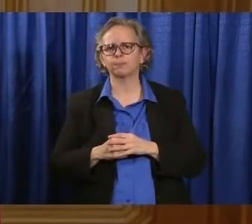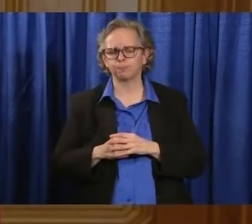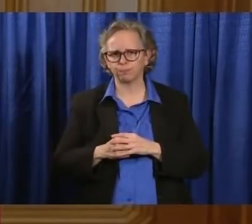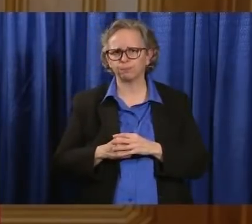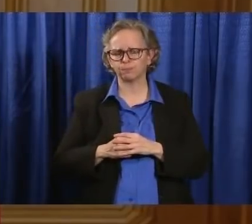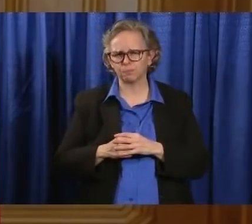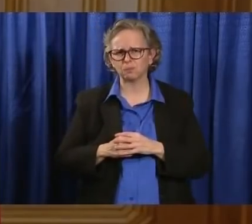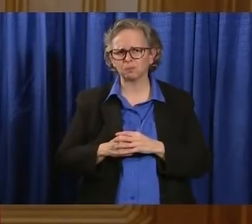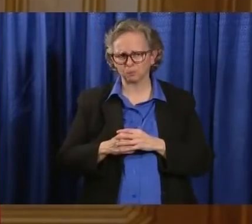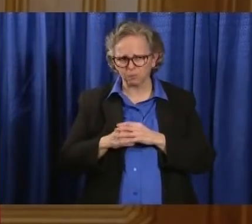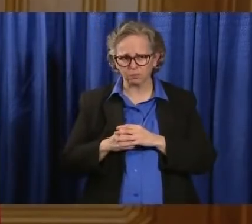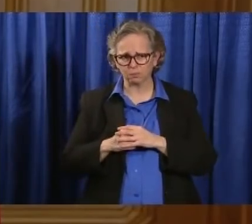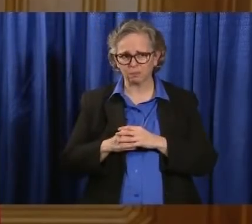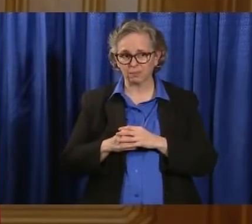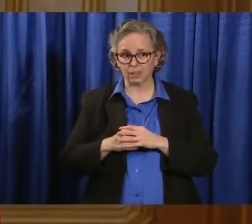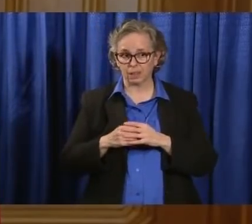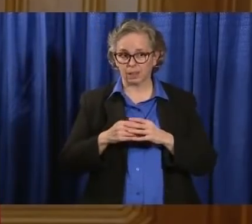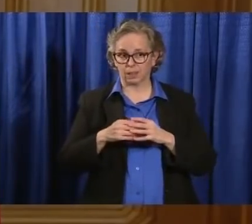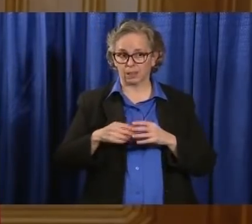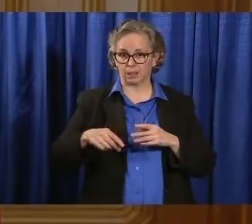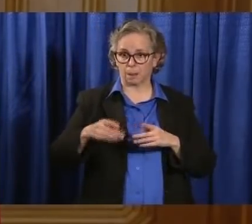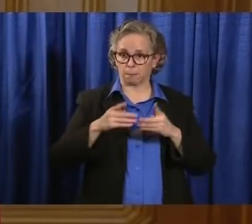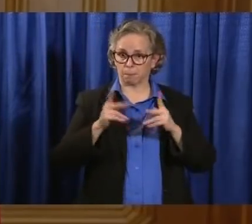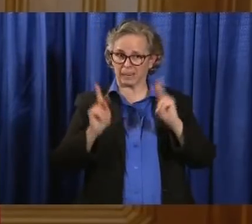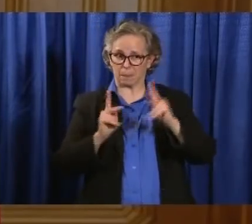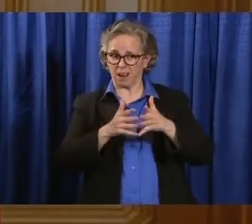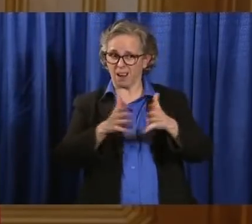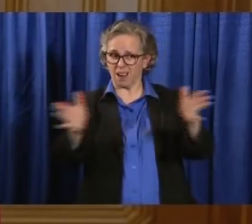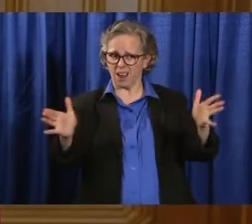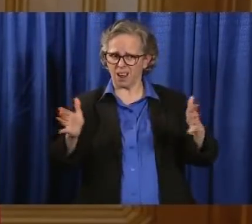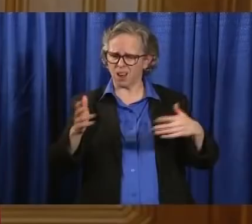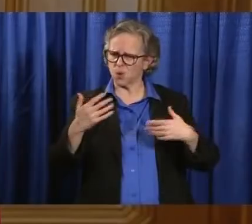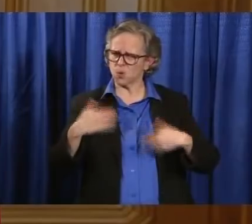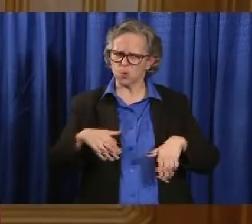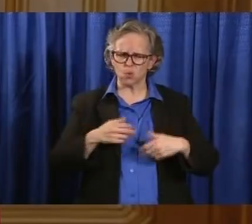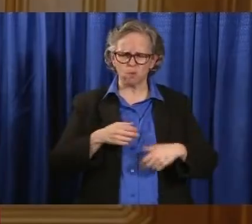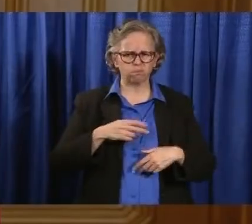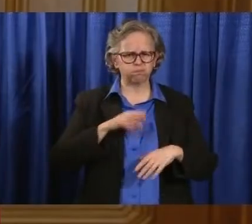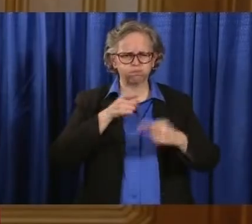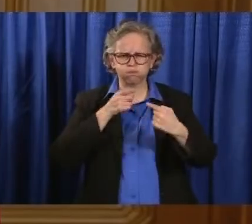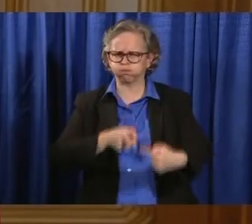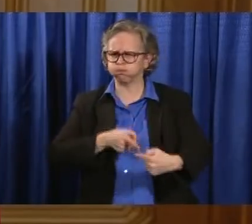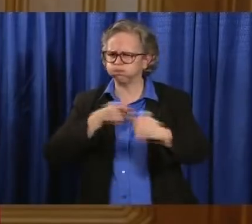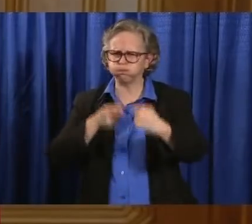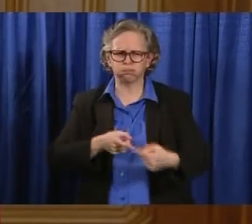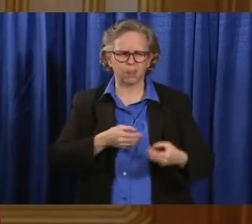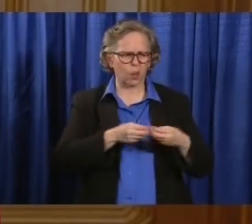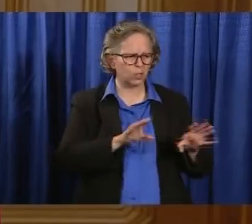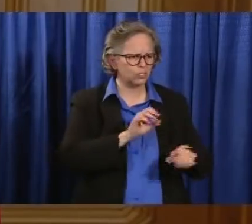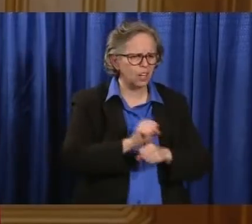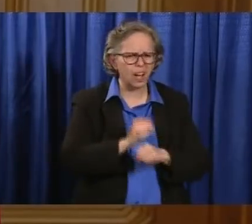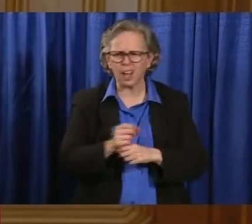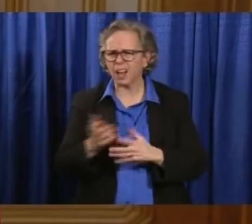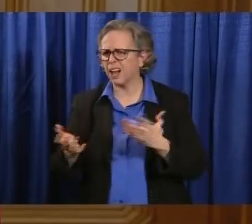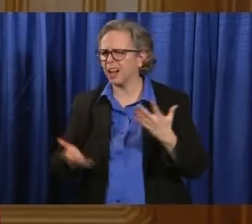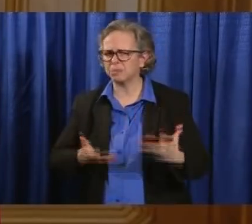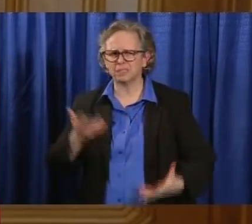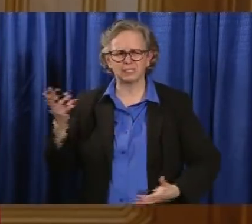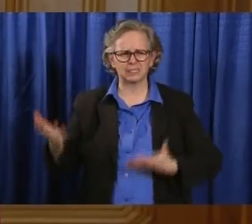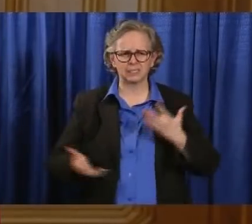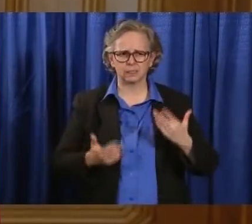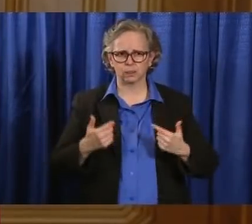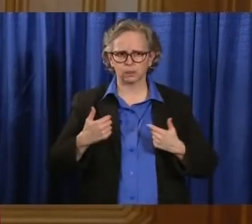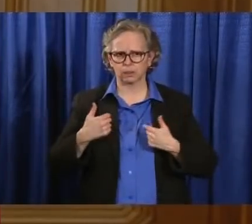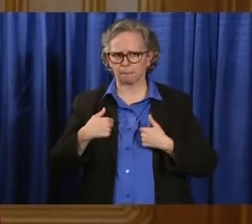as the public has difficult times with people unemployed, obviously those of us who run state